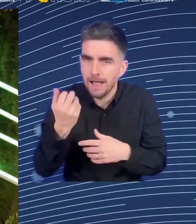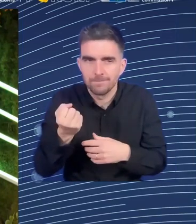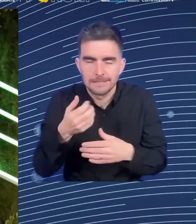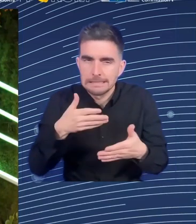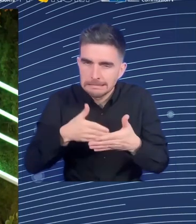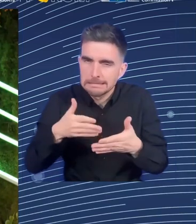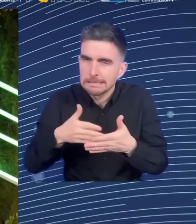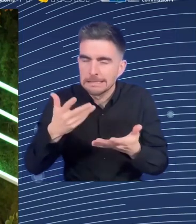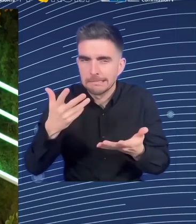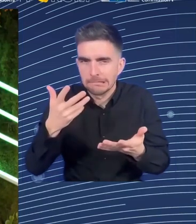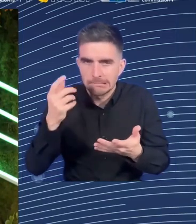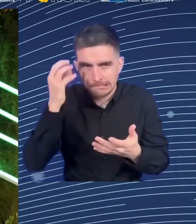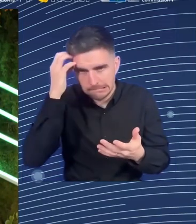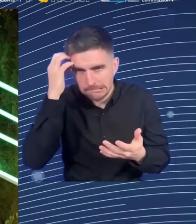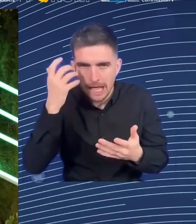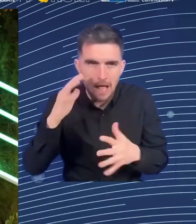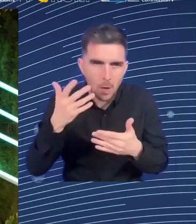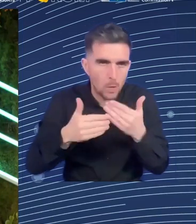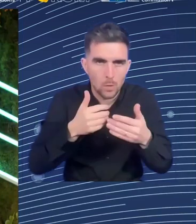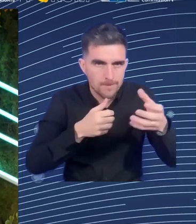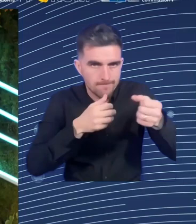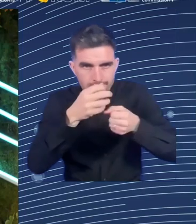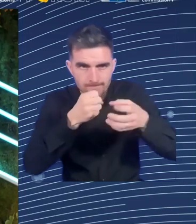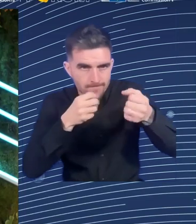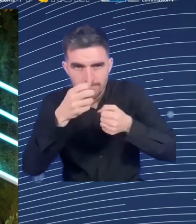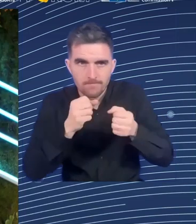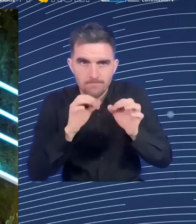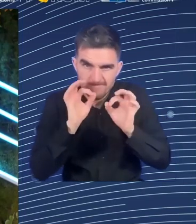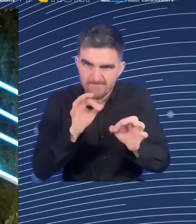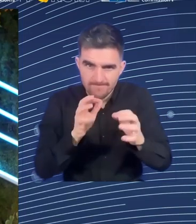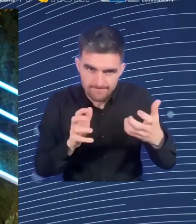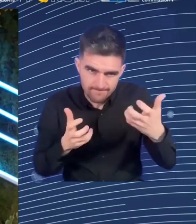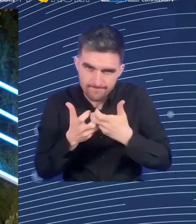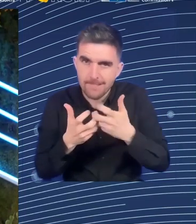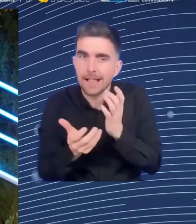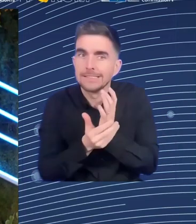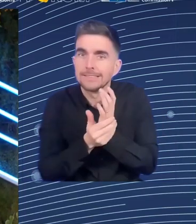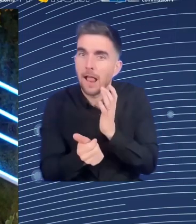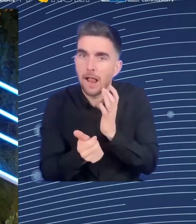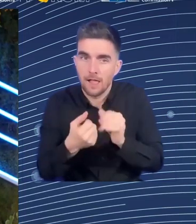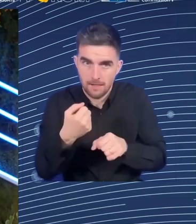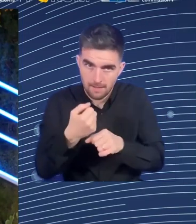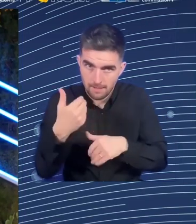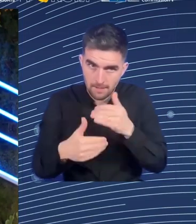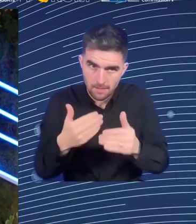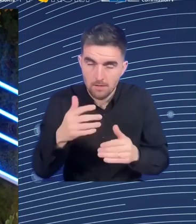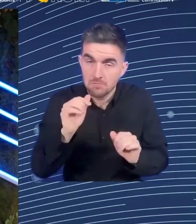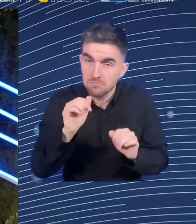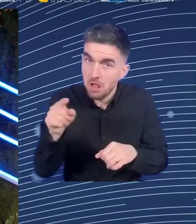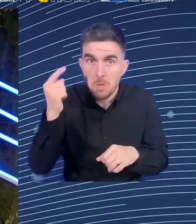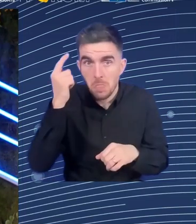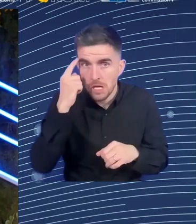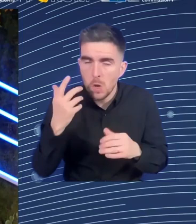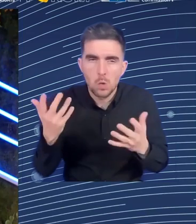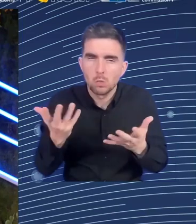direct evidence of skills shortages, or do you think that hiring difficulties actually are due to